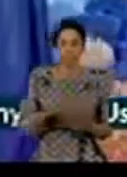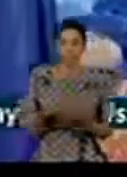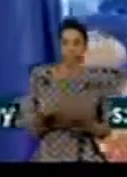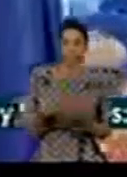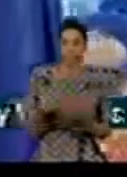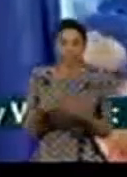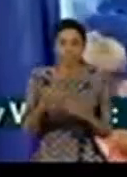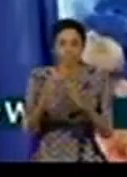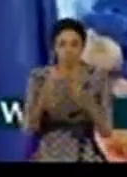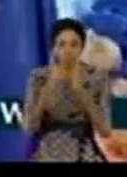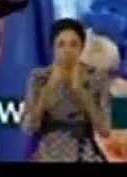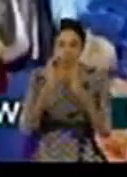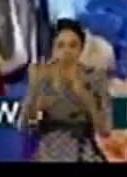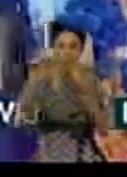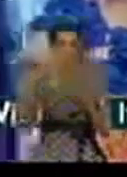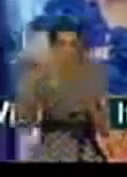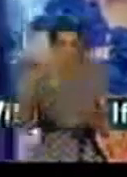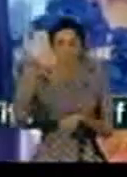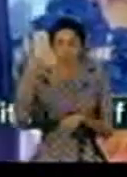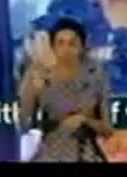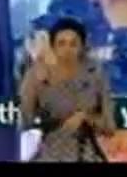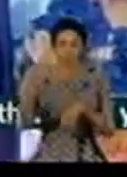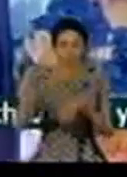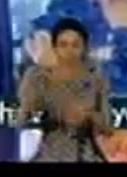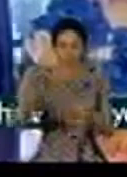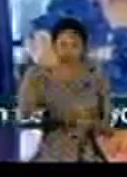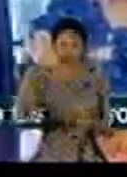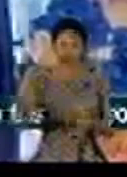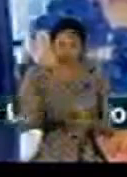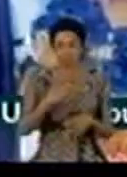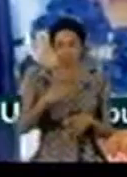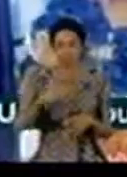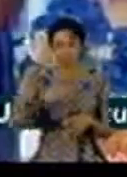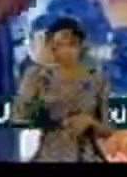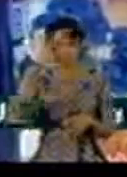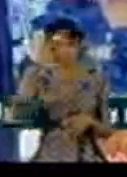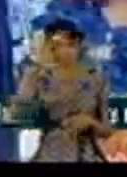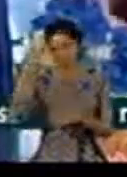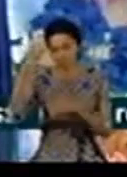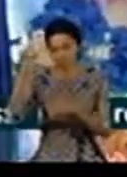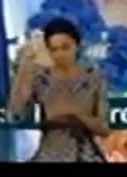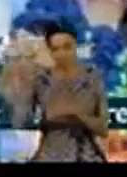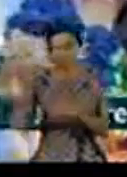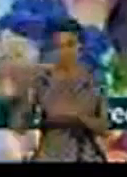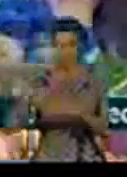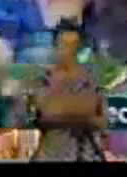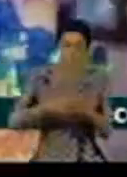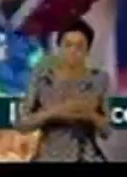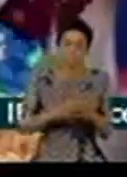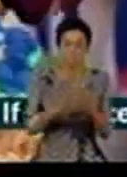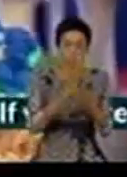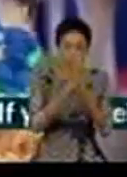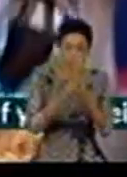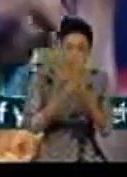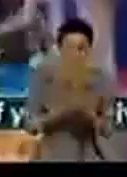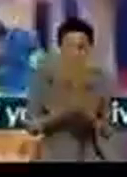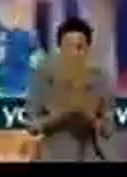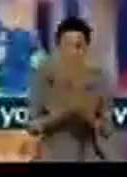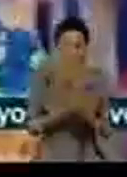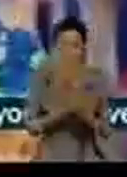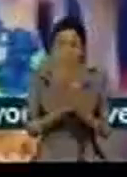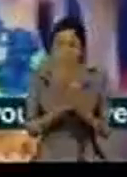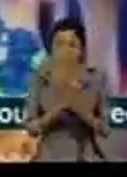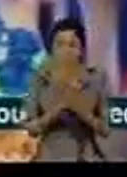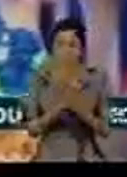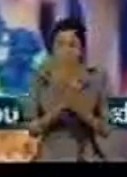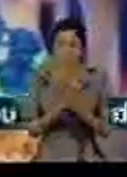his ministration, something happened. My body was weak to sit down. And the another person came up and took the mic.